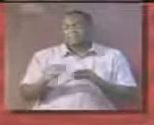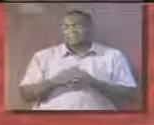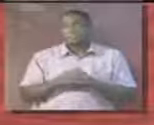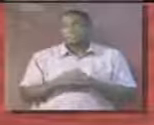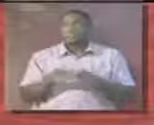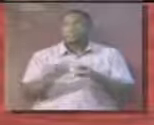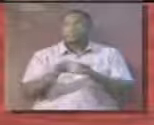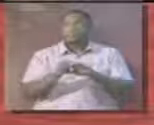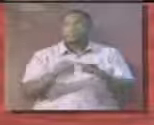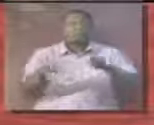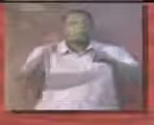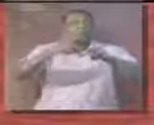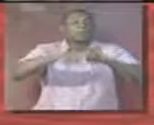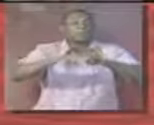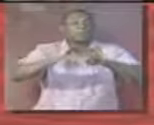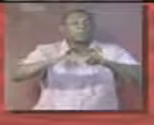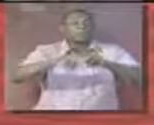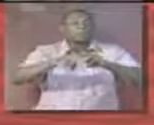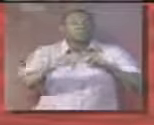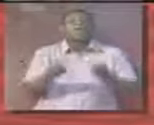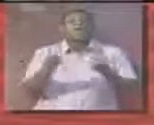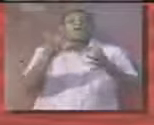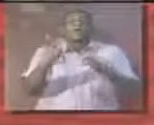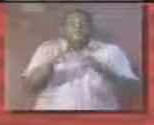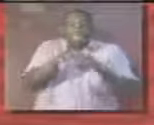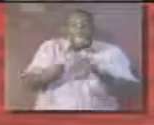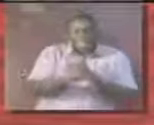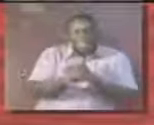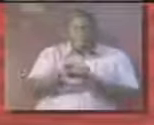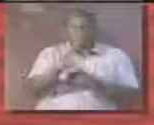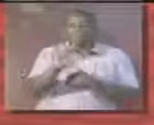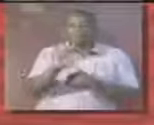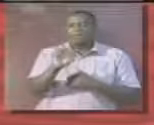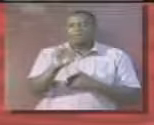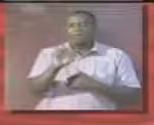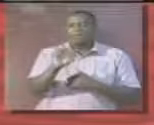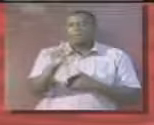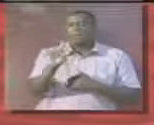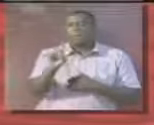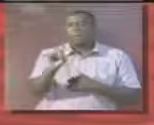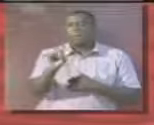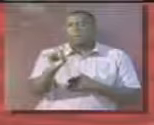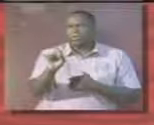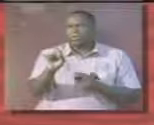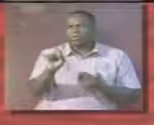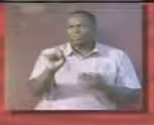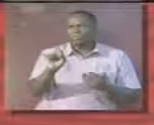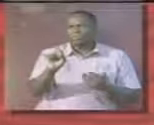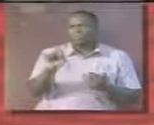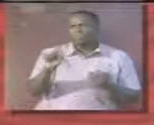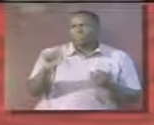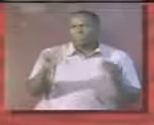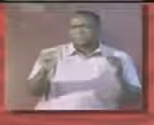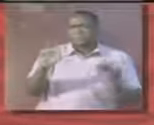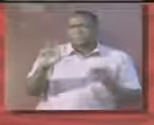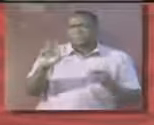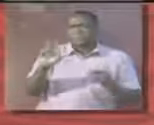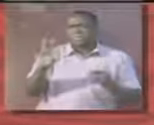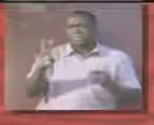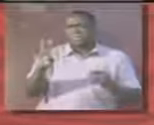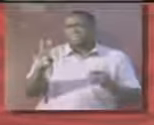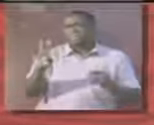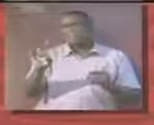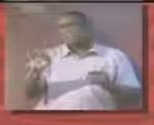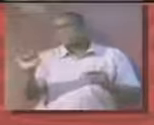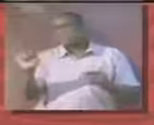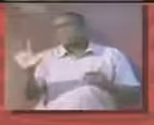the occupancy of the ward level persons, which has vacillated between 37 and 50% in